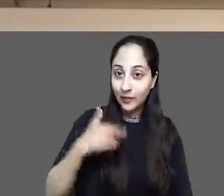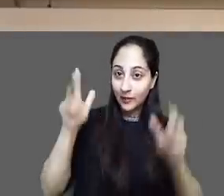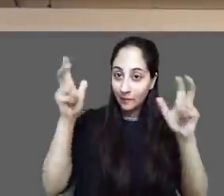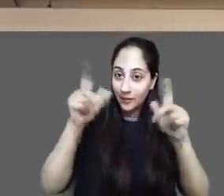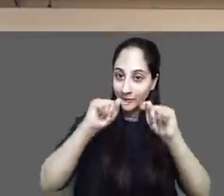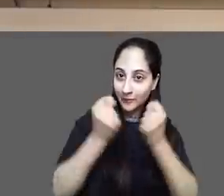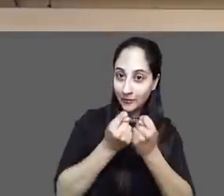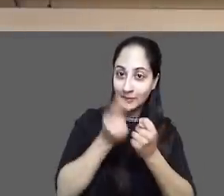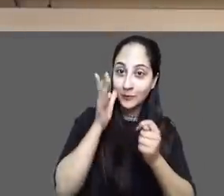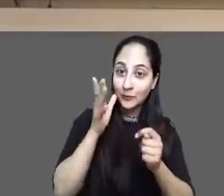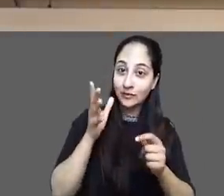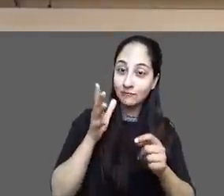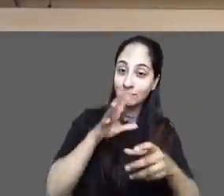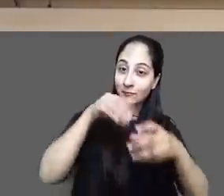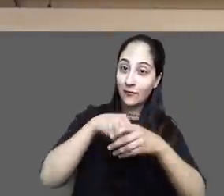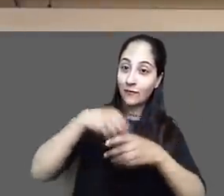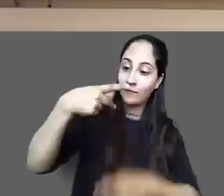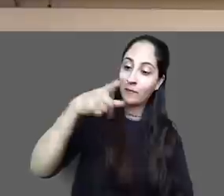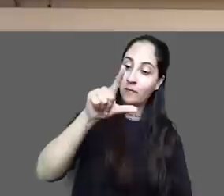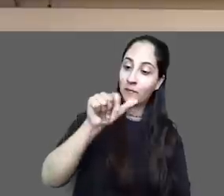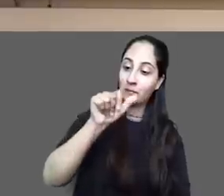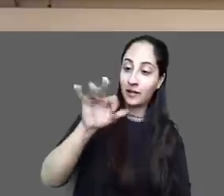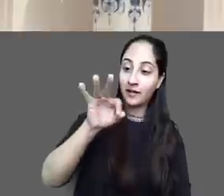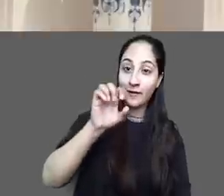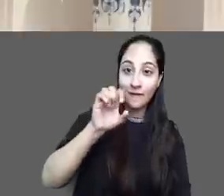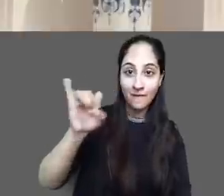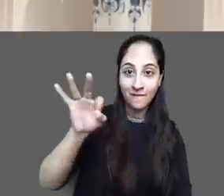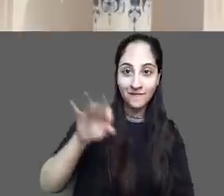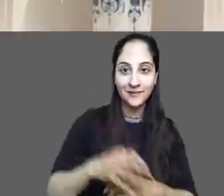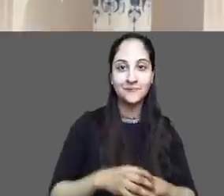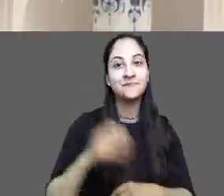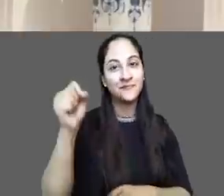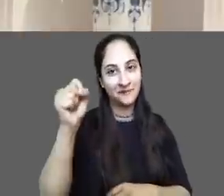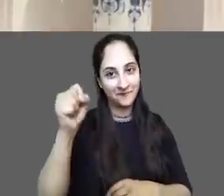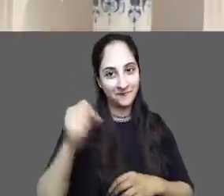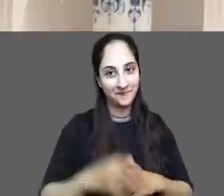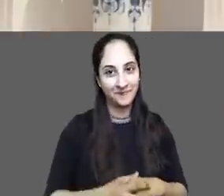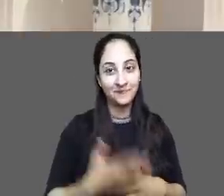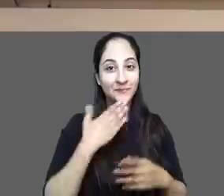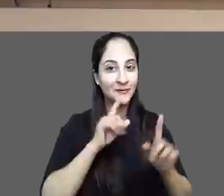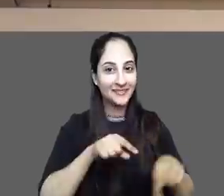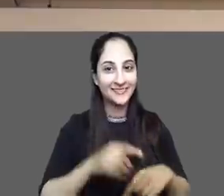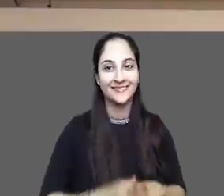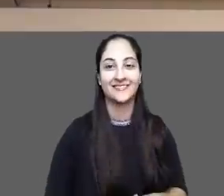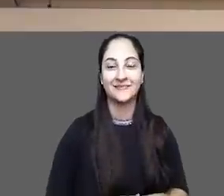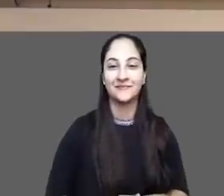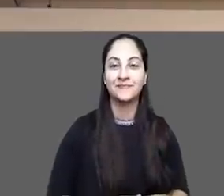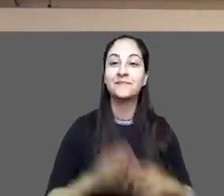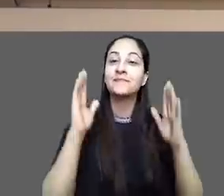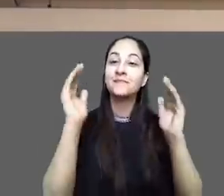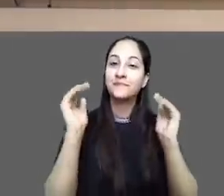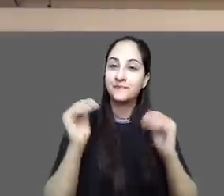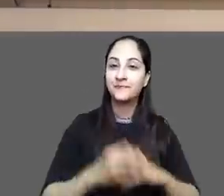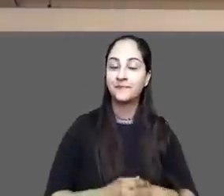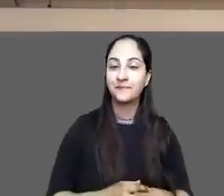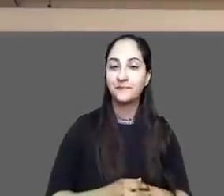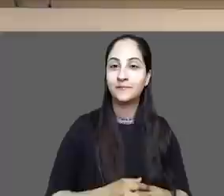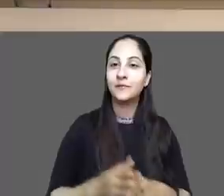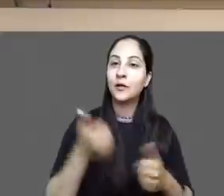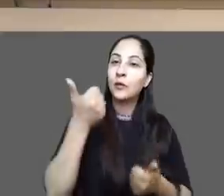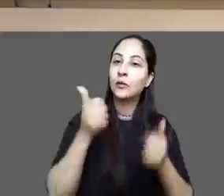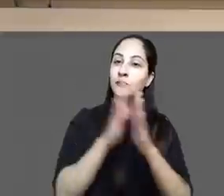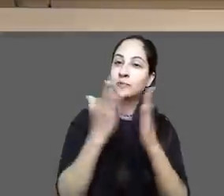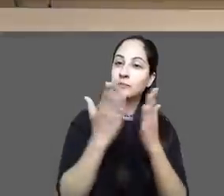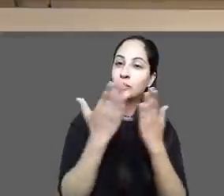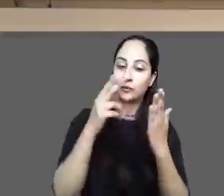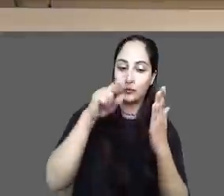know you're a Torontonian. Will the Toronto Raptors make the playoffs? Yes. Very, very presidential diplomatic answer. I like that